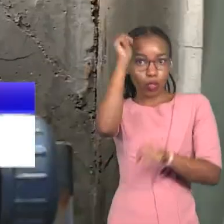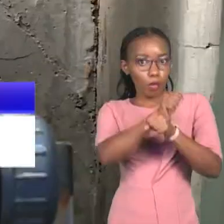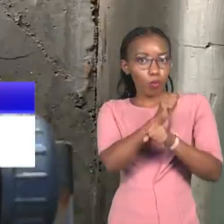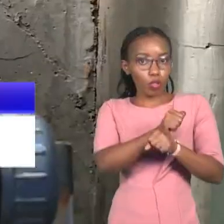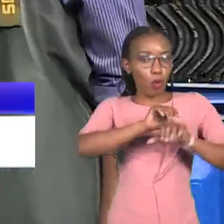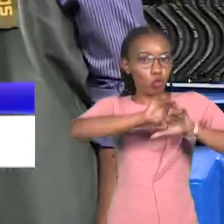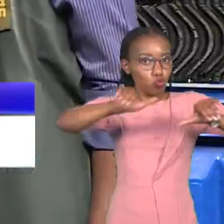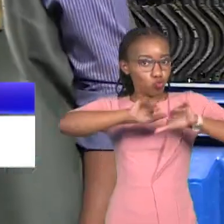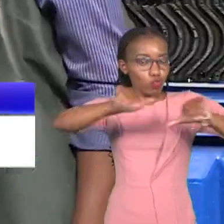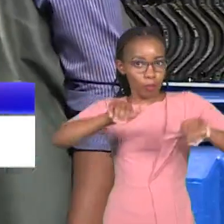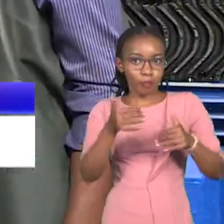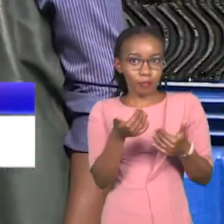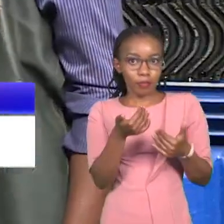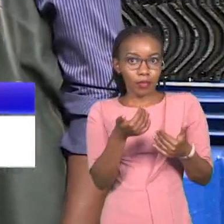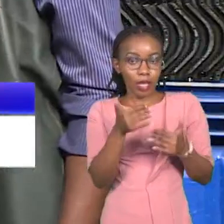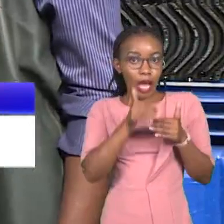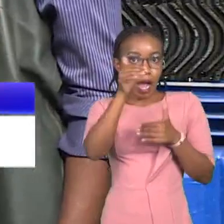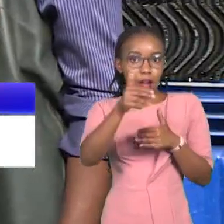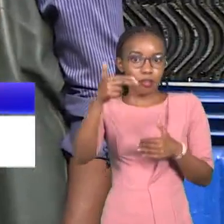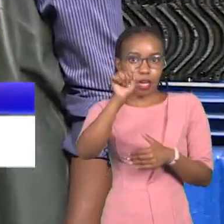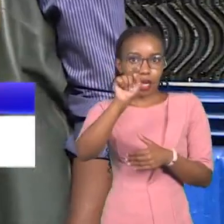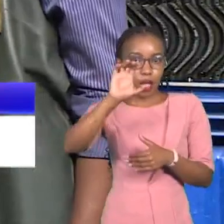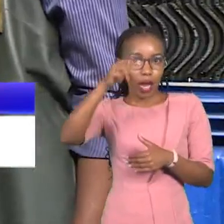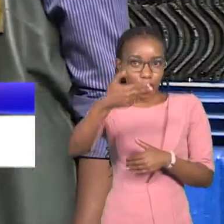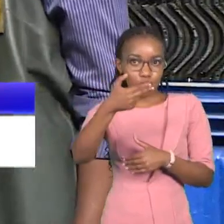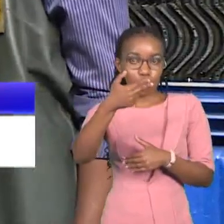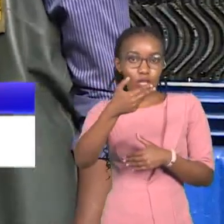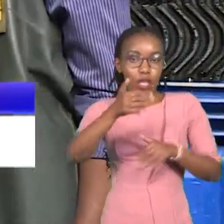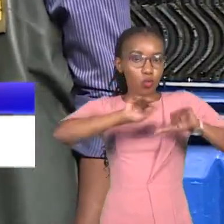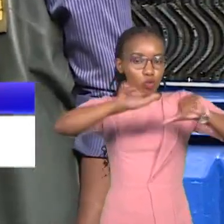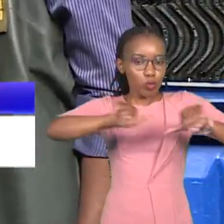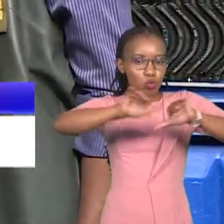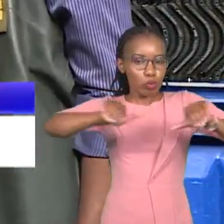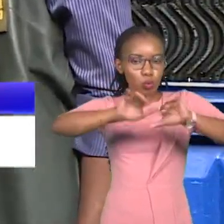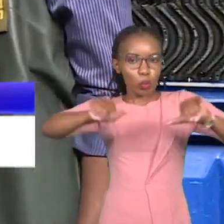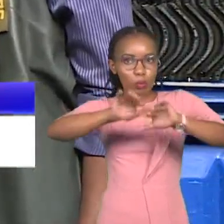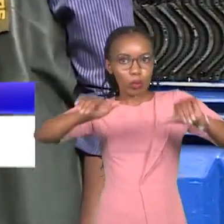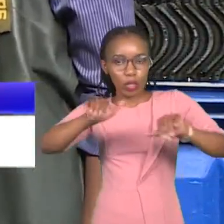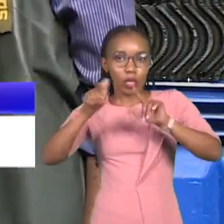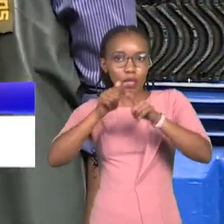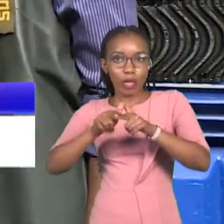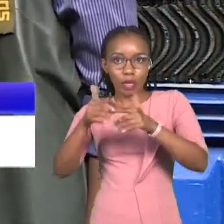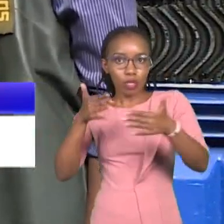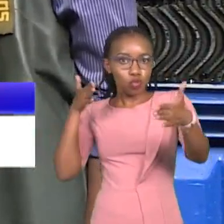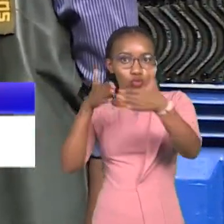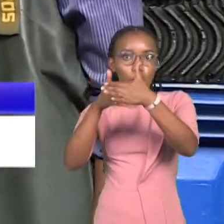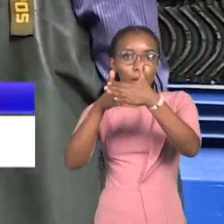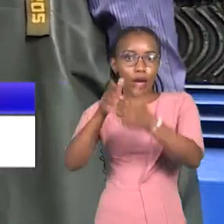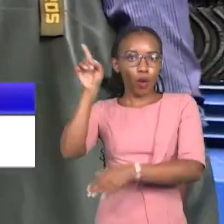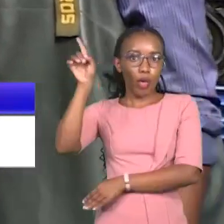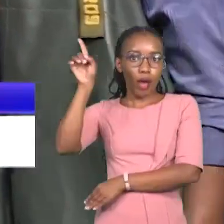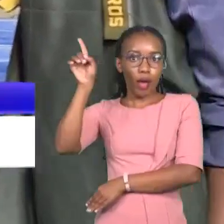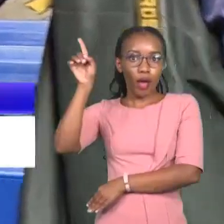they will take 5 days, they will hatch. After hatching, we call them swim-ups. They will swim and play at this top part of the